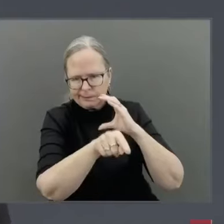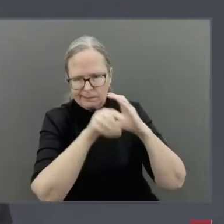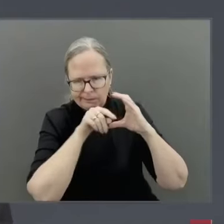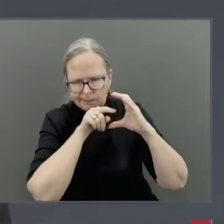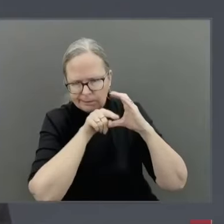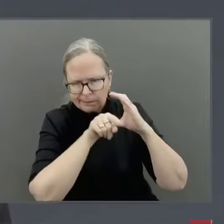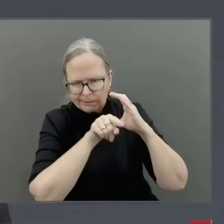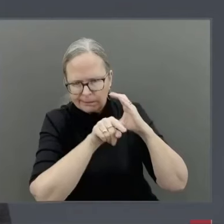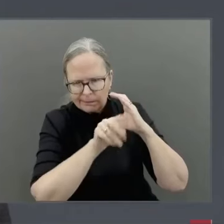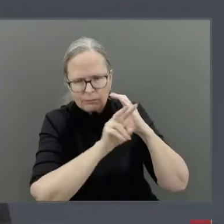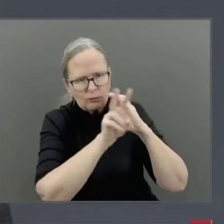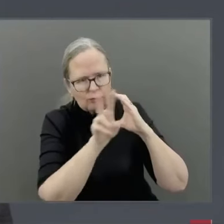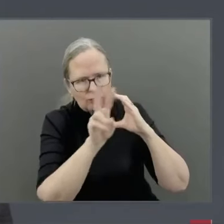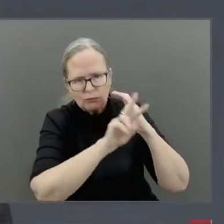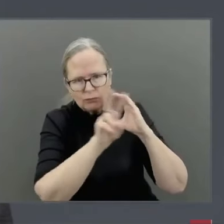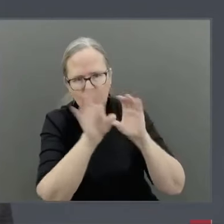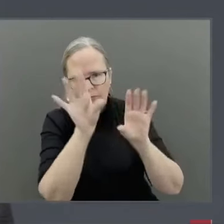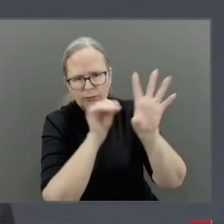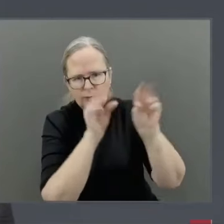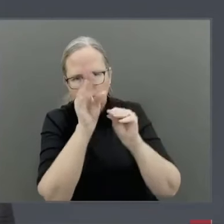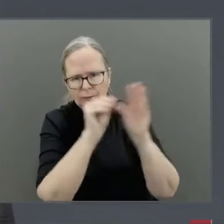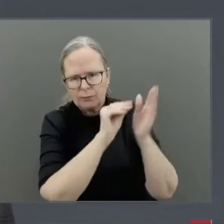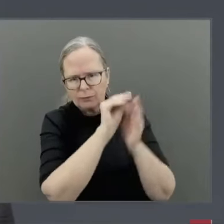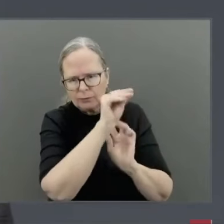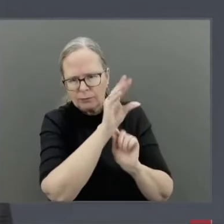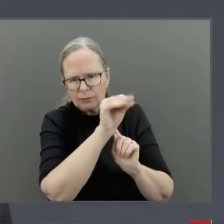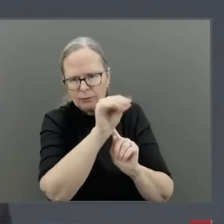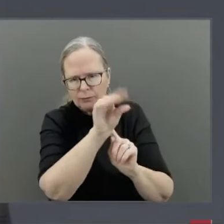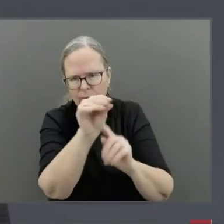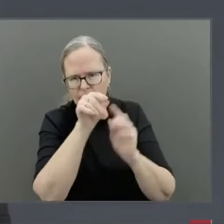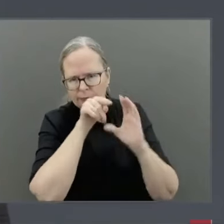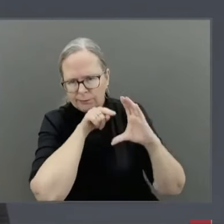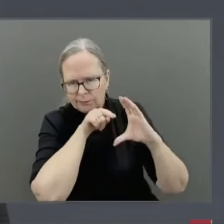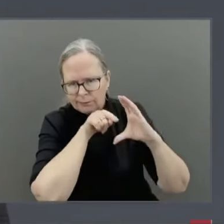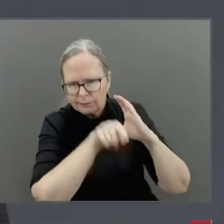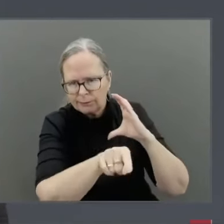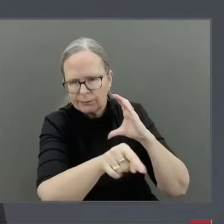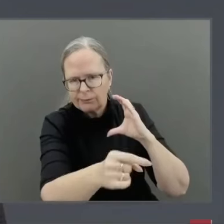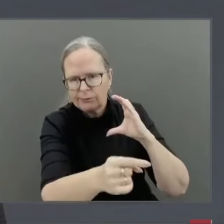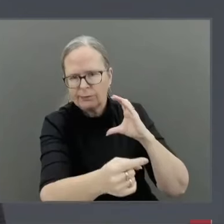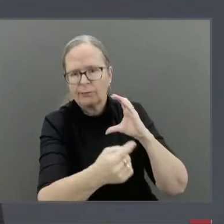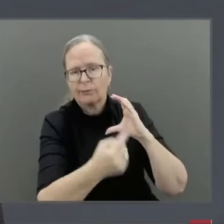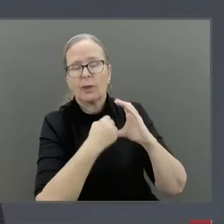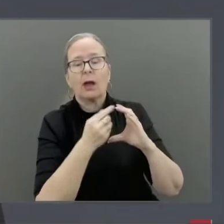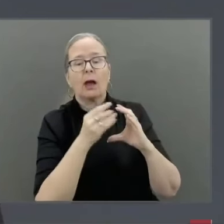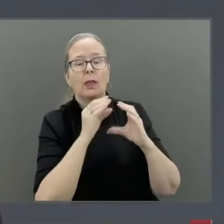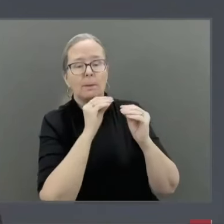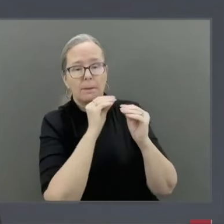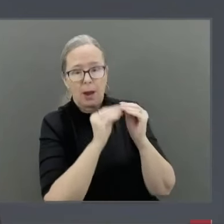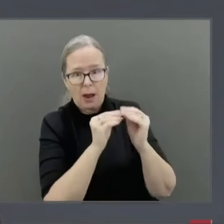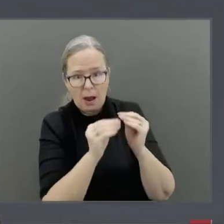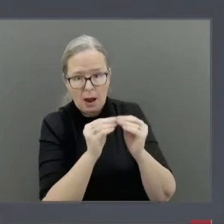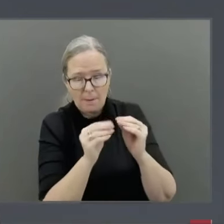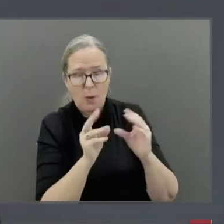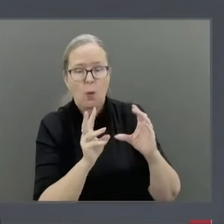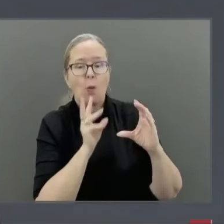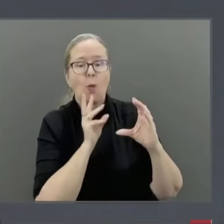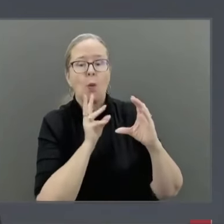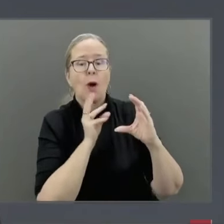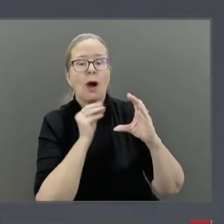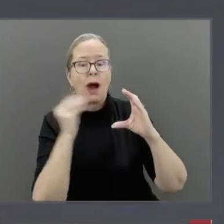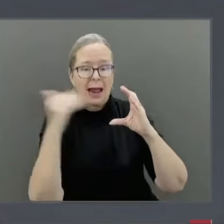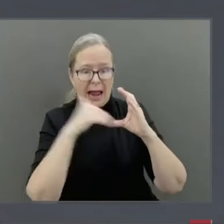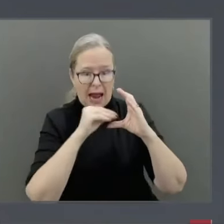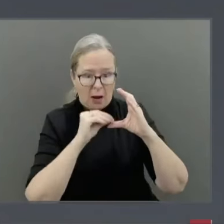once we've got the pipe repaired and water service restored, as we do that review and understand this incident, we'll be looking at our